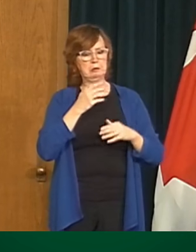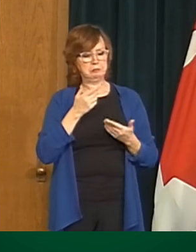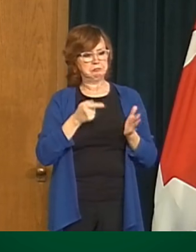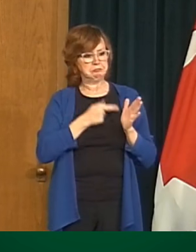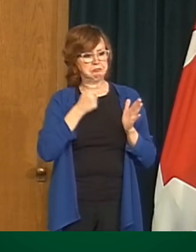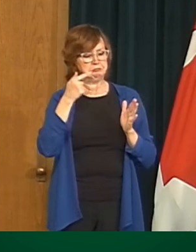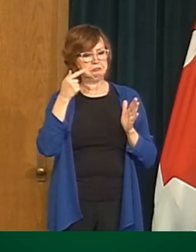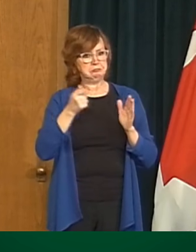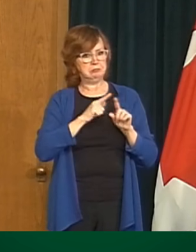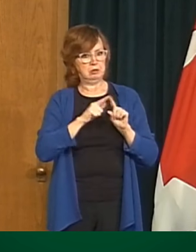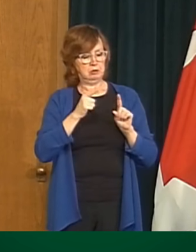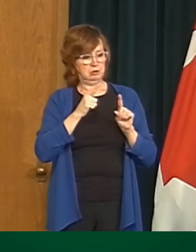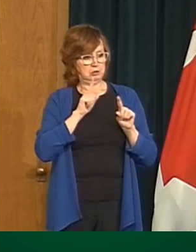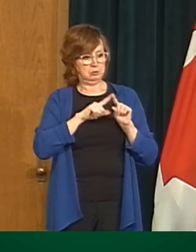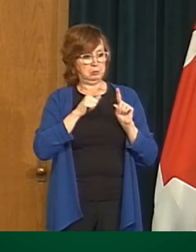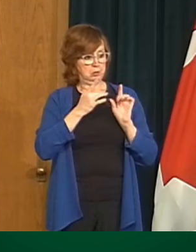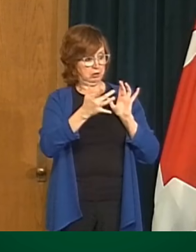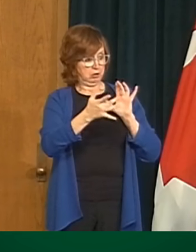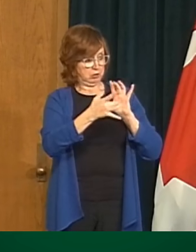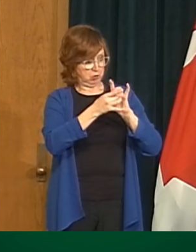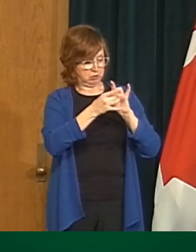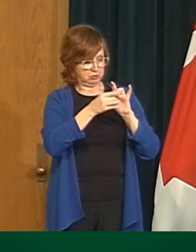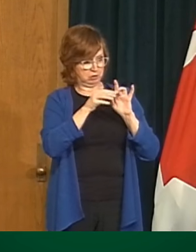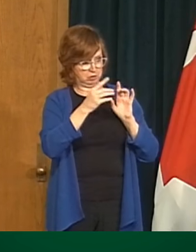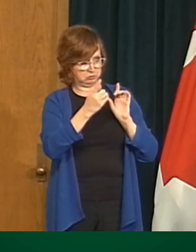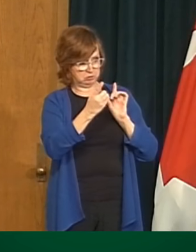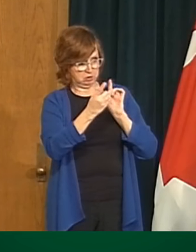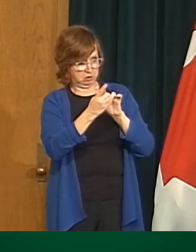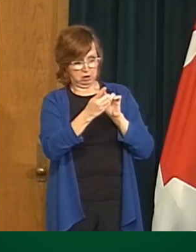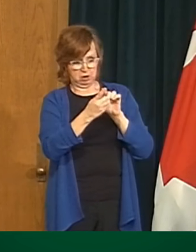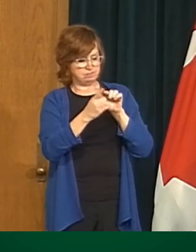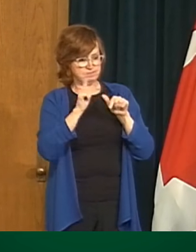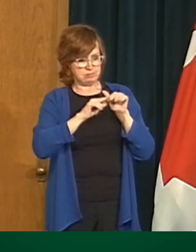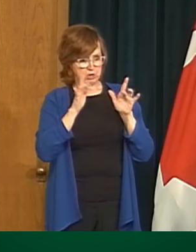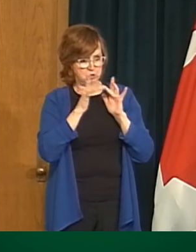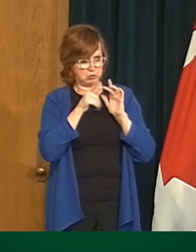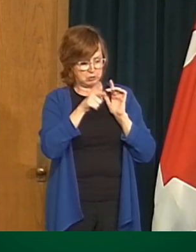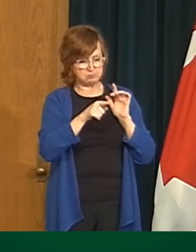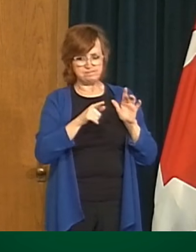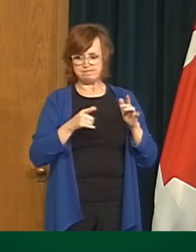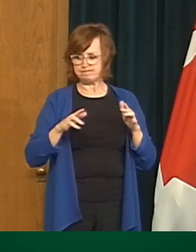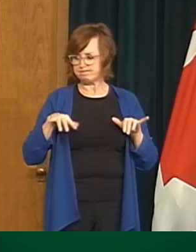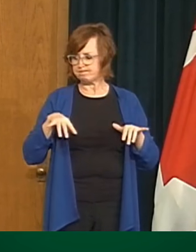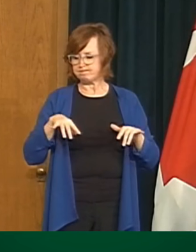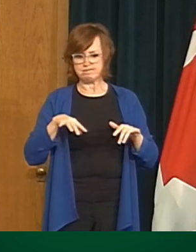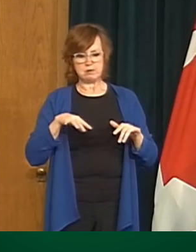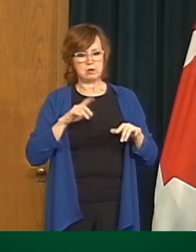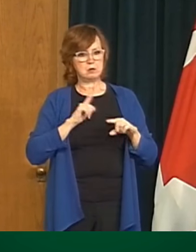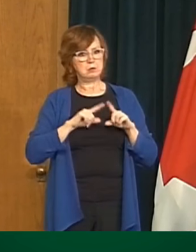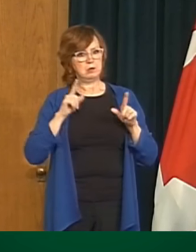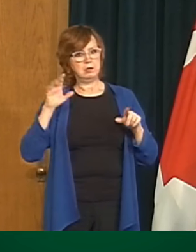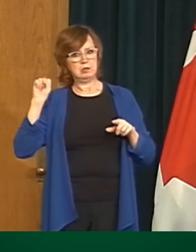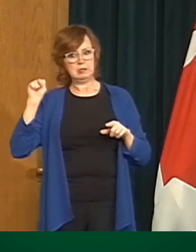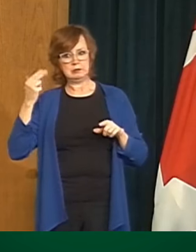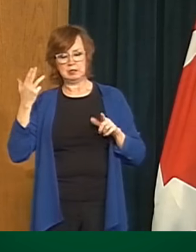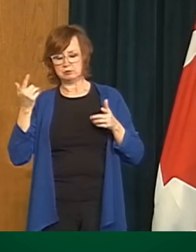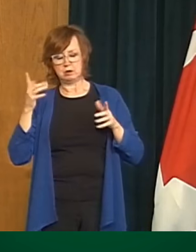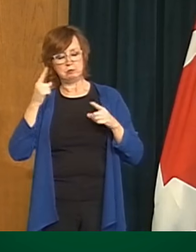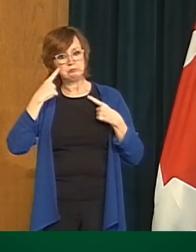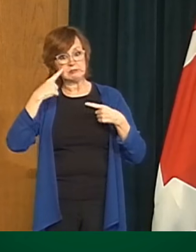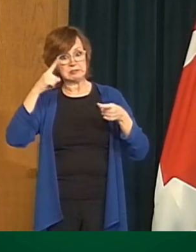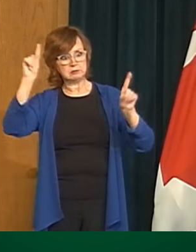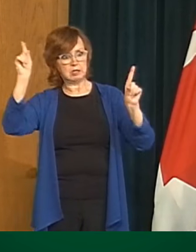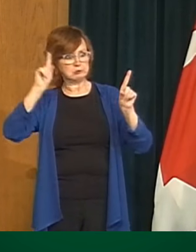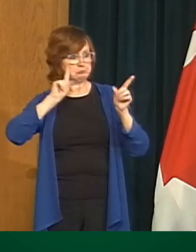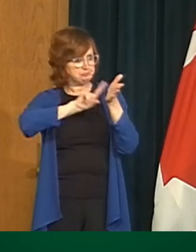tracing methods within the Saskatchewan Health Authority. They have proven to be very effective. And they have proven to be, I would say, some of the most